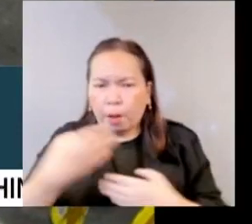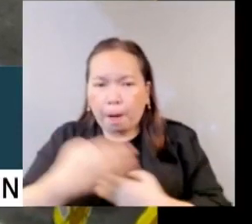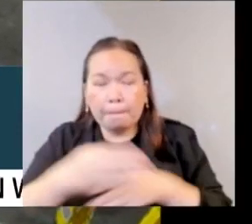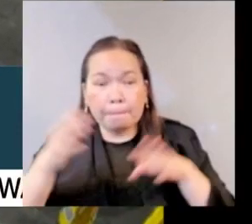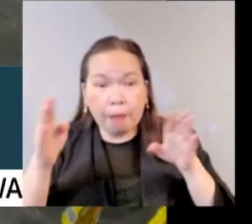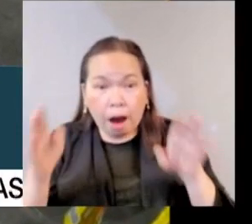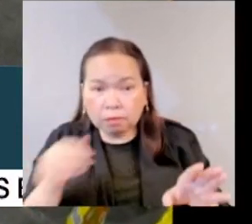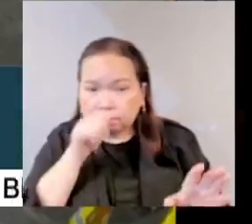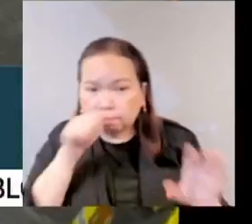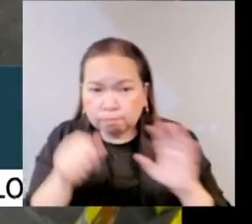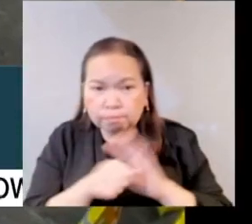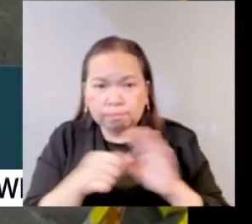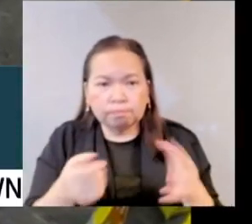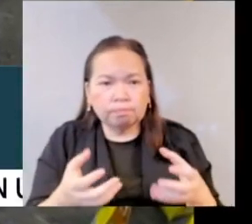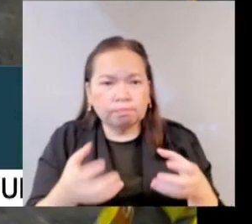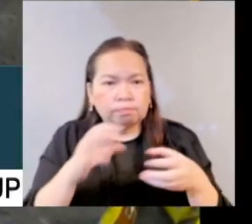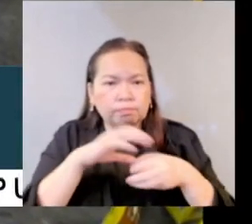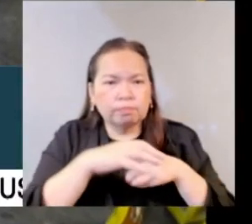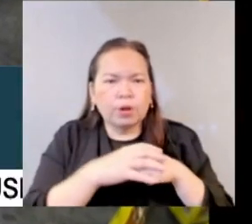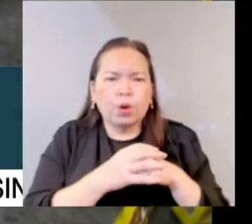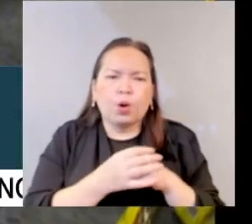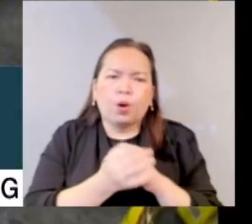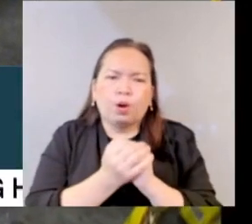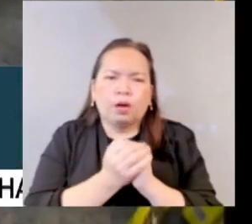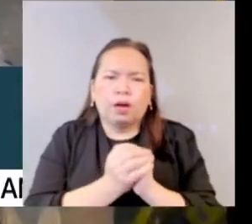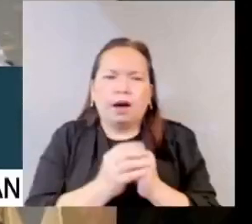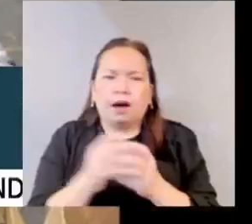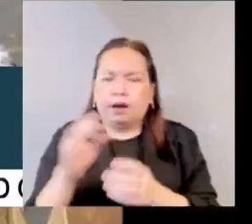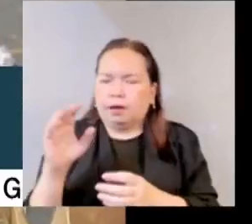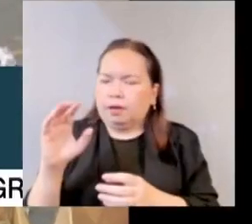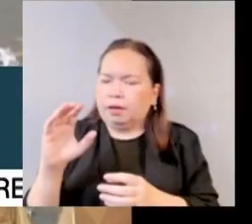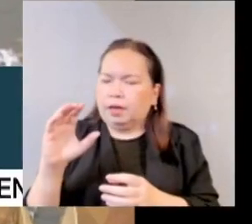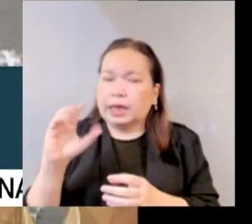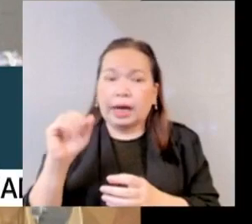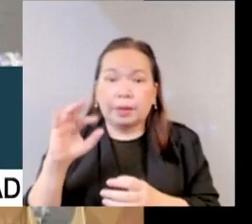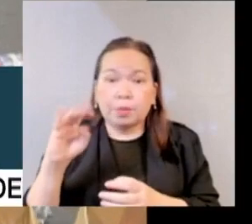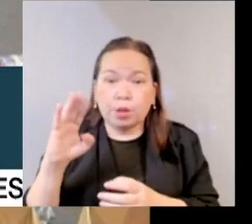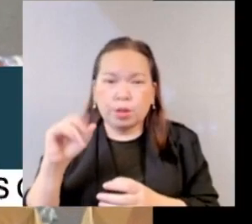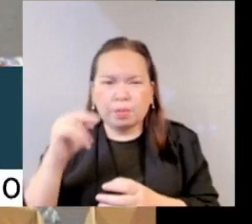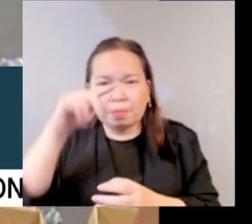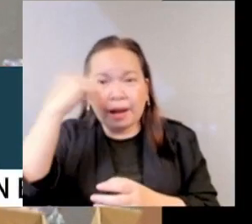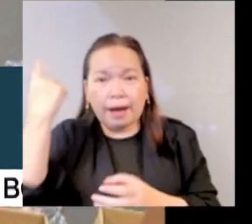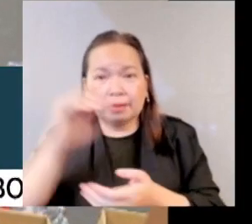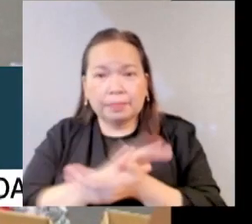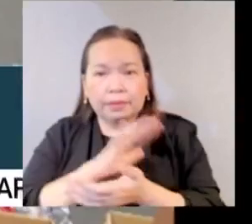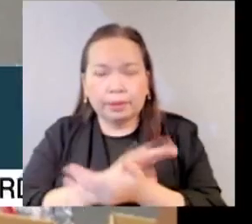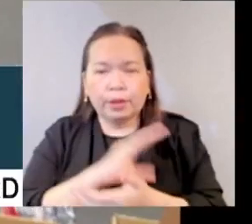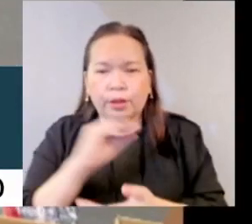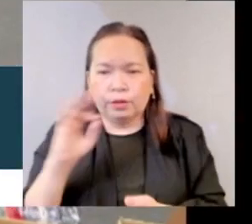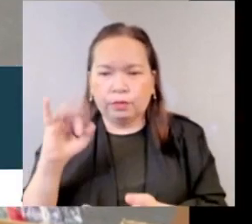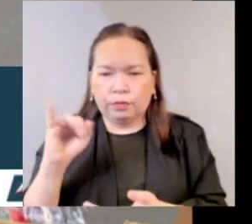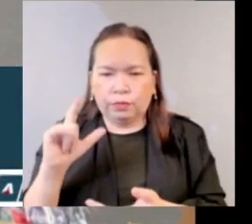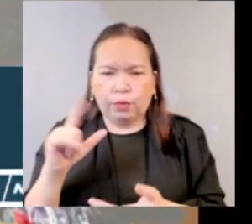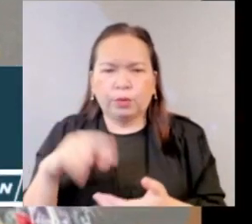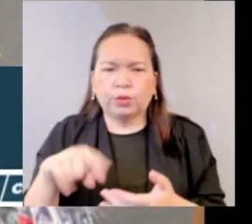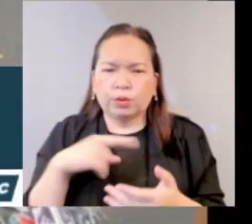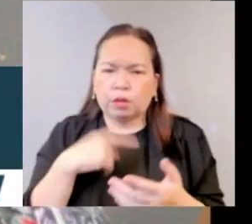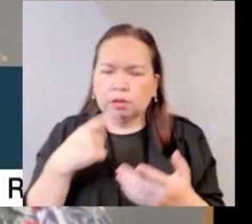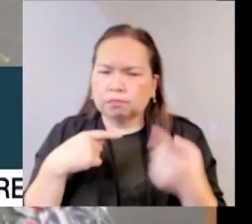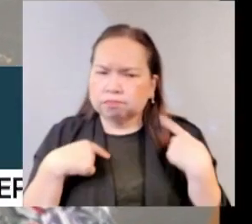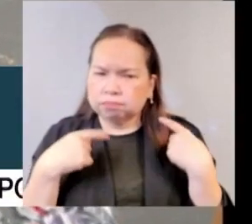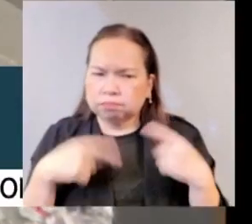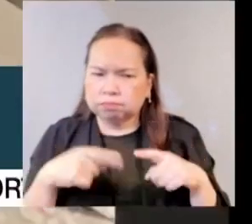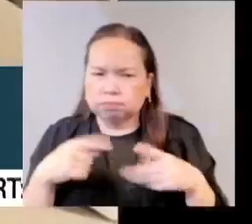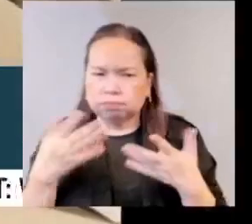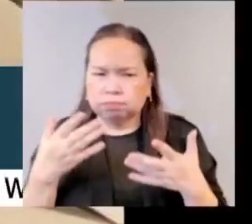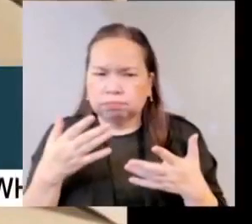still investigating the point of origin of the illegal drugs and its sender as well as the consignee. The recovered pieces of drug evidence will be turned over to